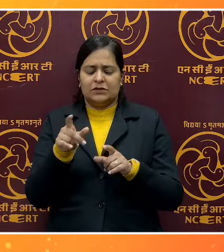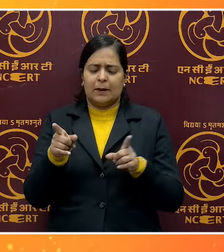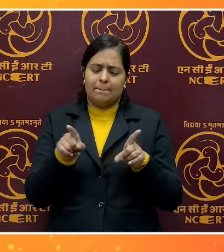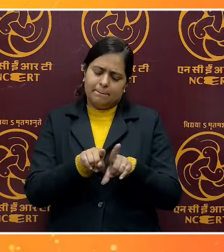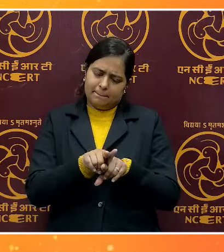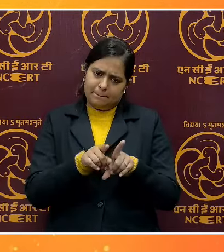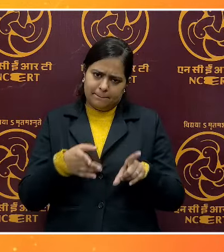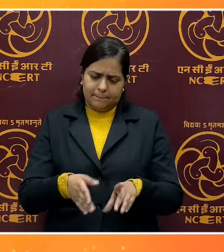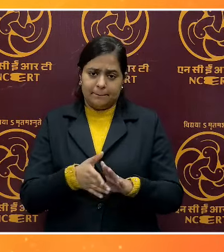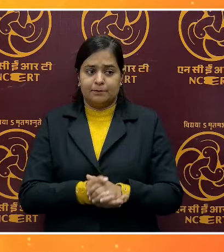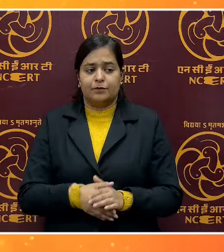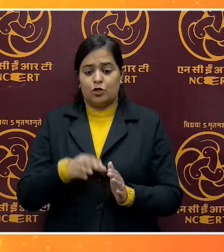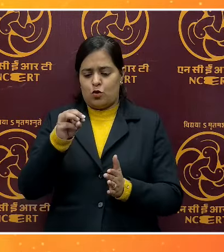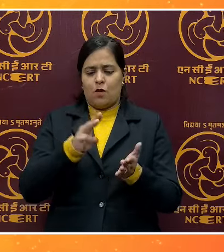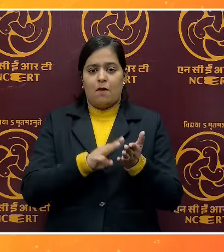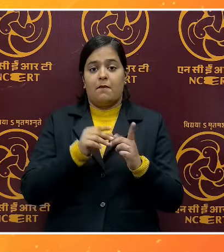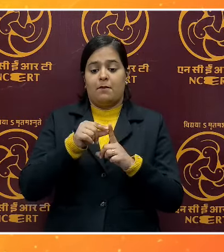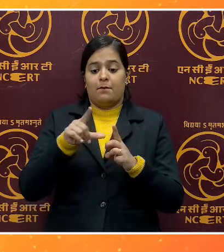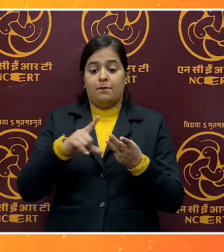of the complex cation.